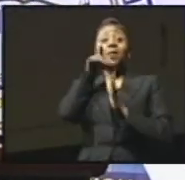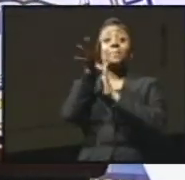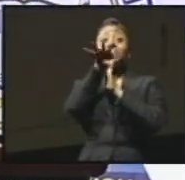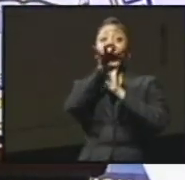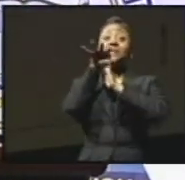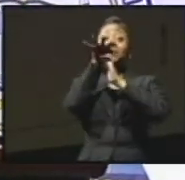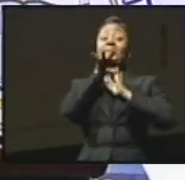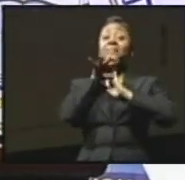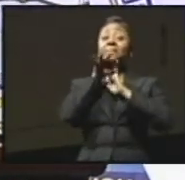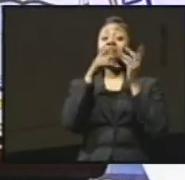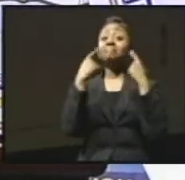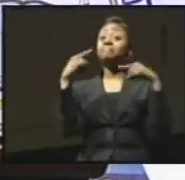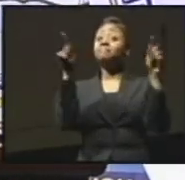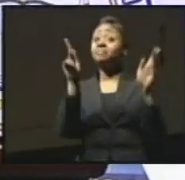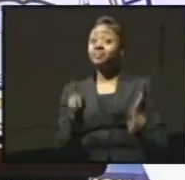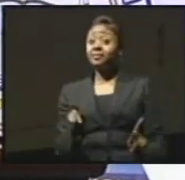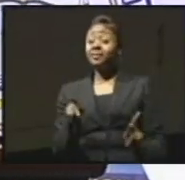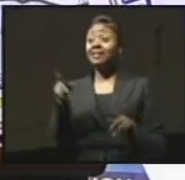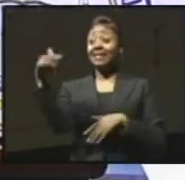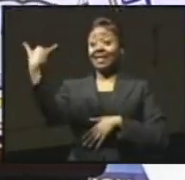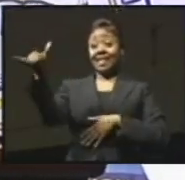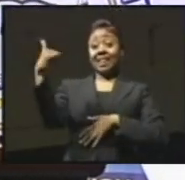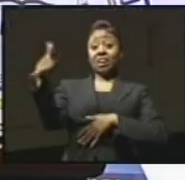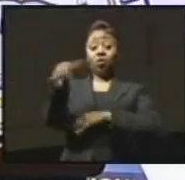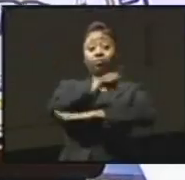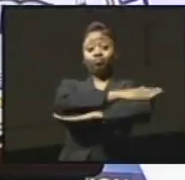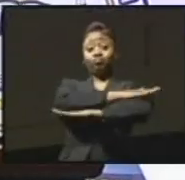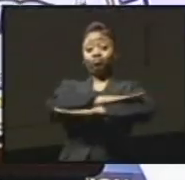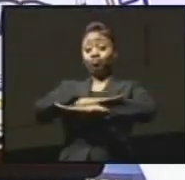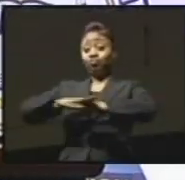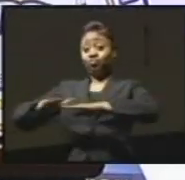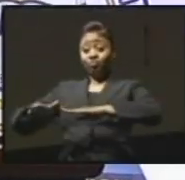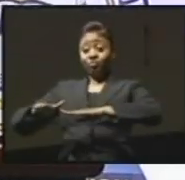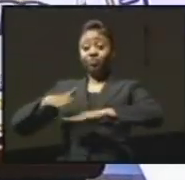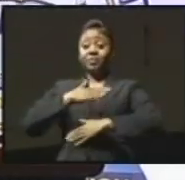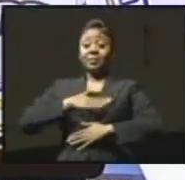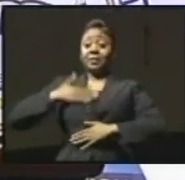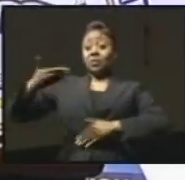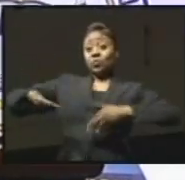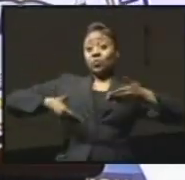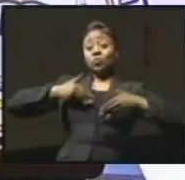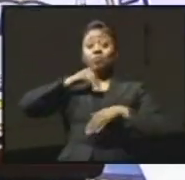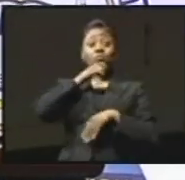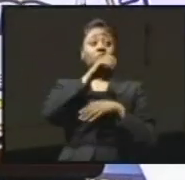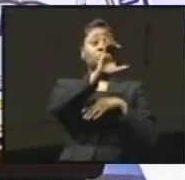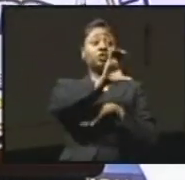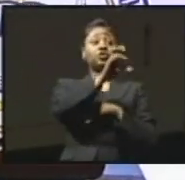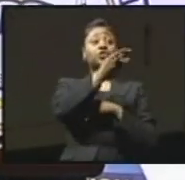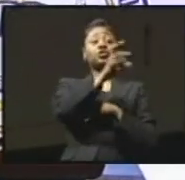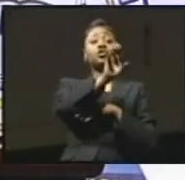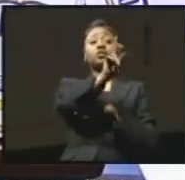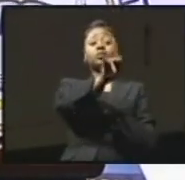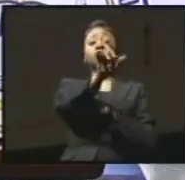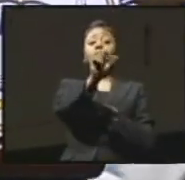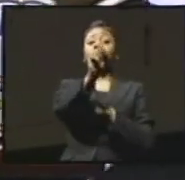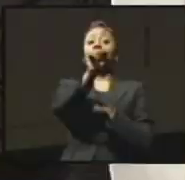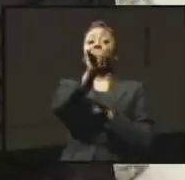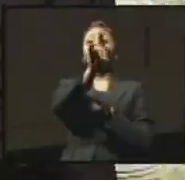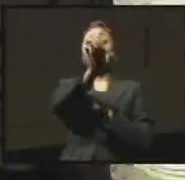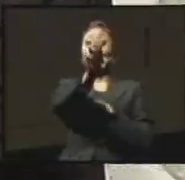personalities. At the yellow dais, please welcome Mr. Chuck Stokes, Editorial